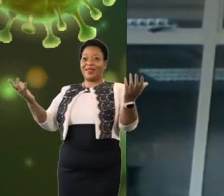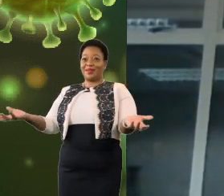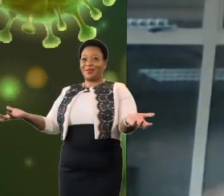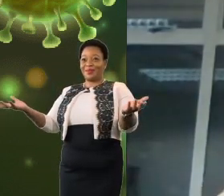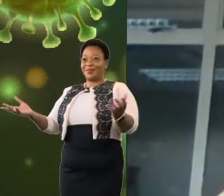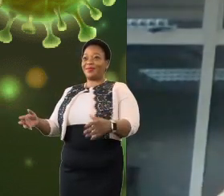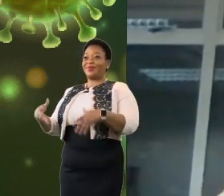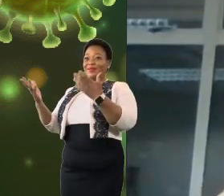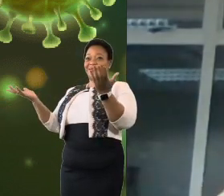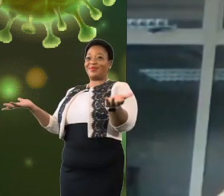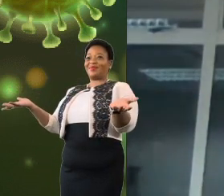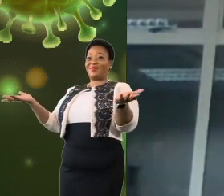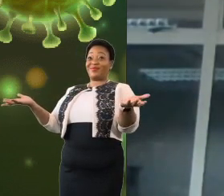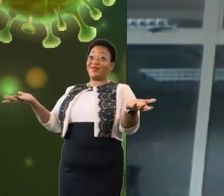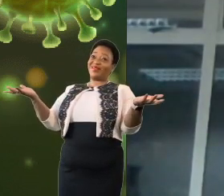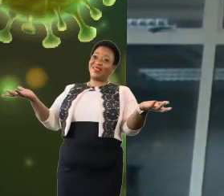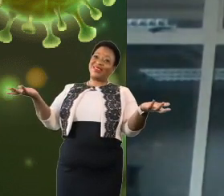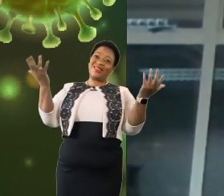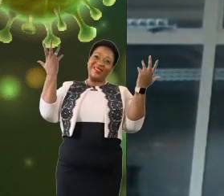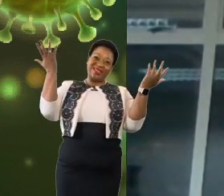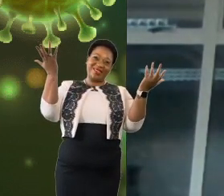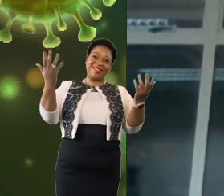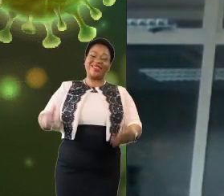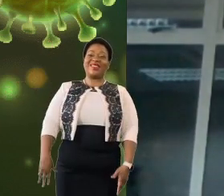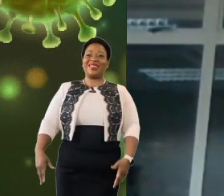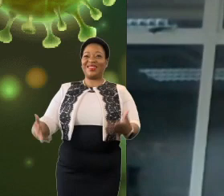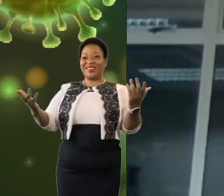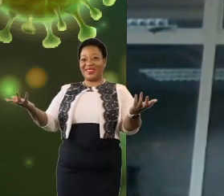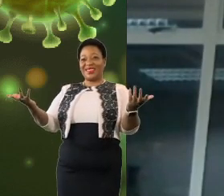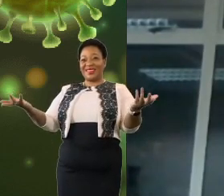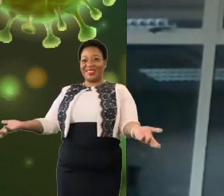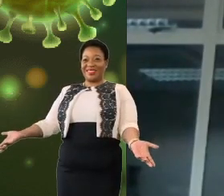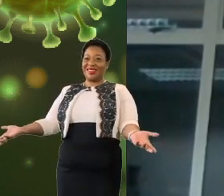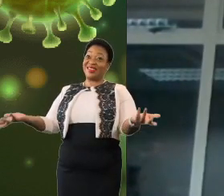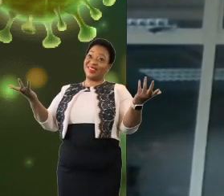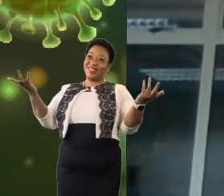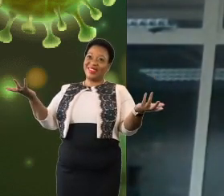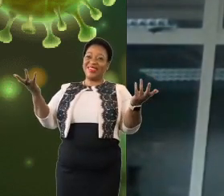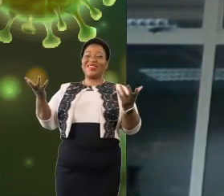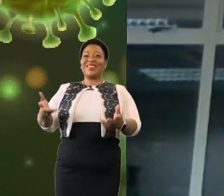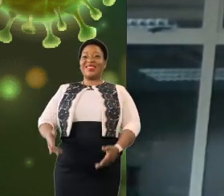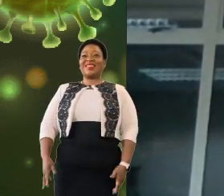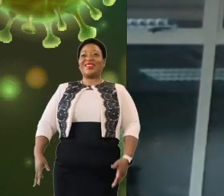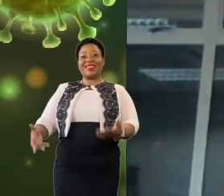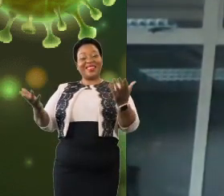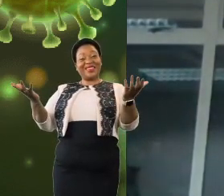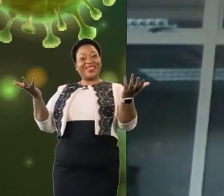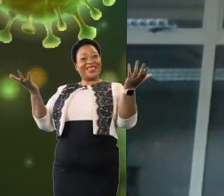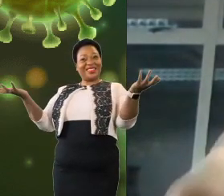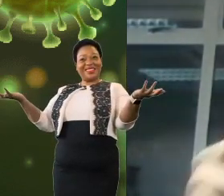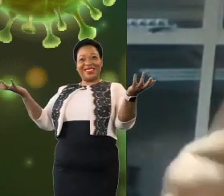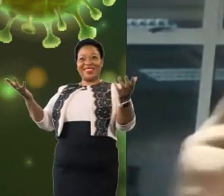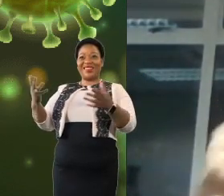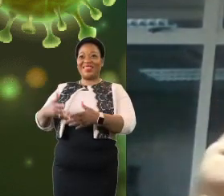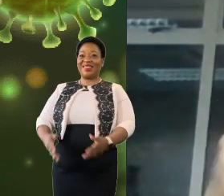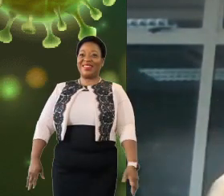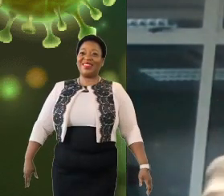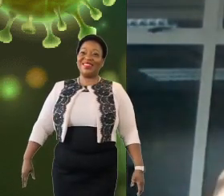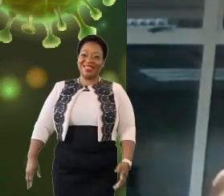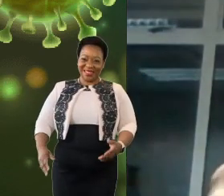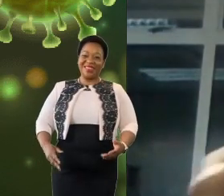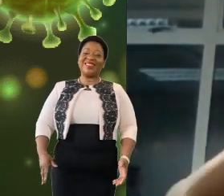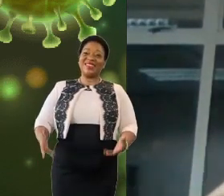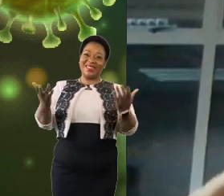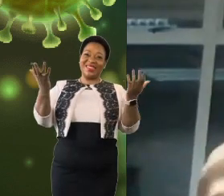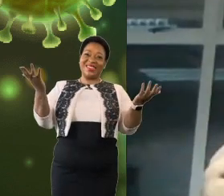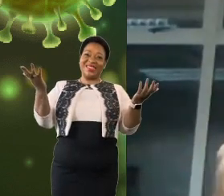together just a brief guide ourselves together with the legal team from Edtea, just to assist companies in ensuring that they